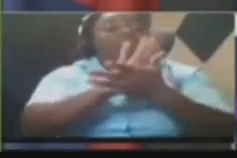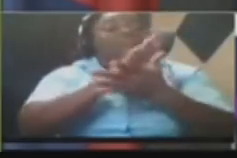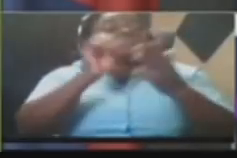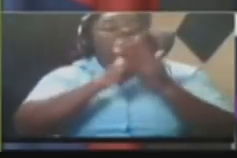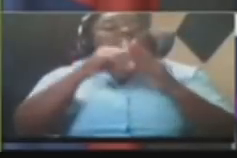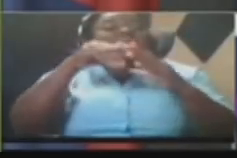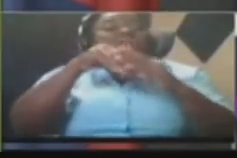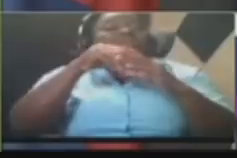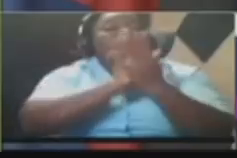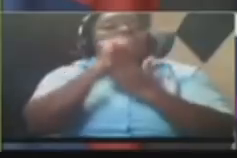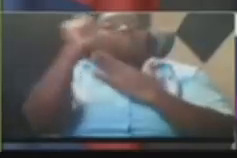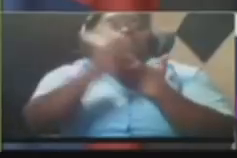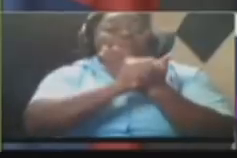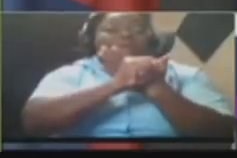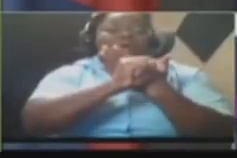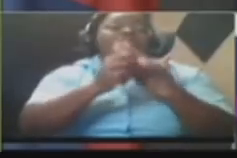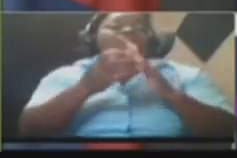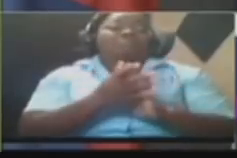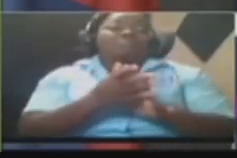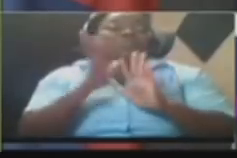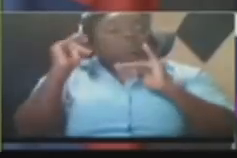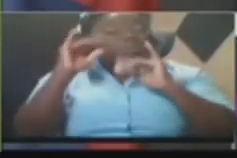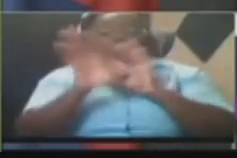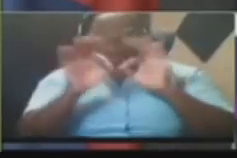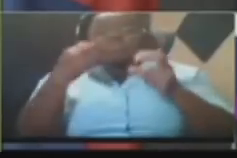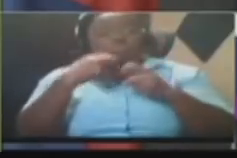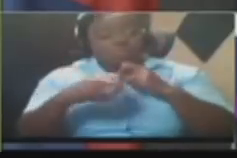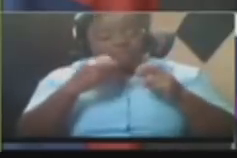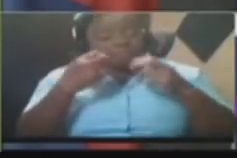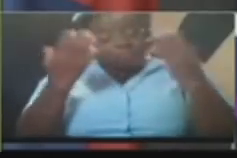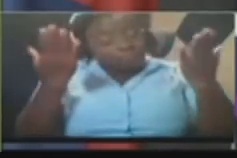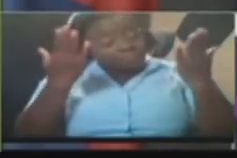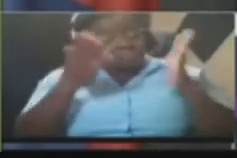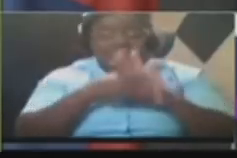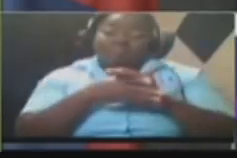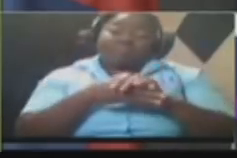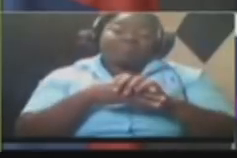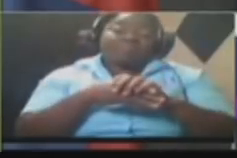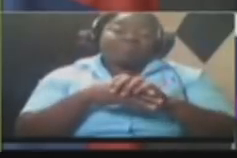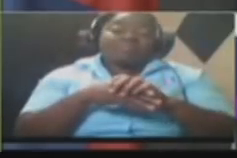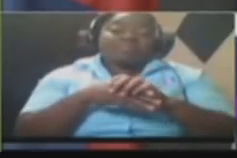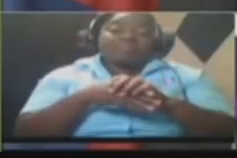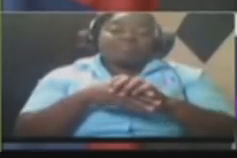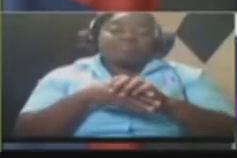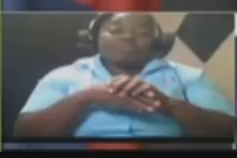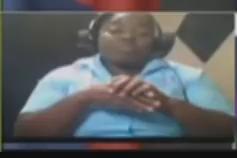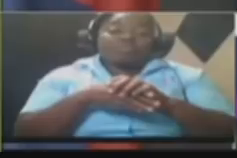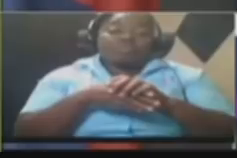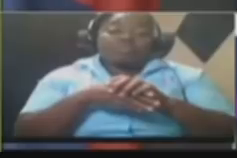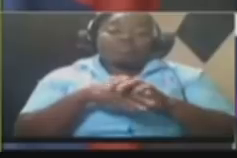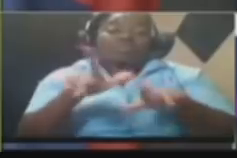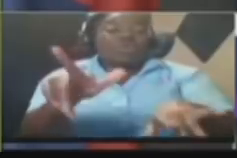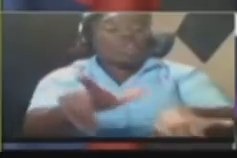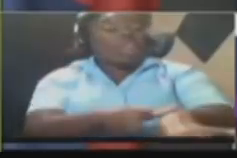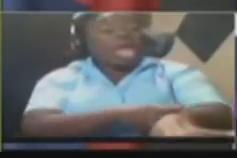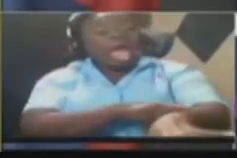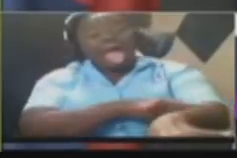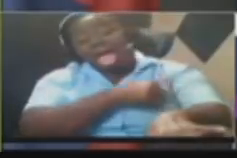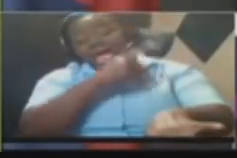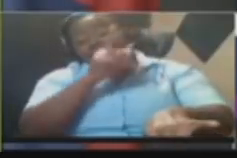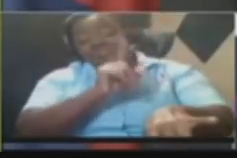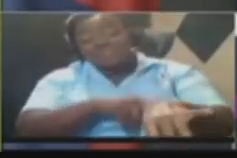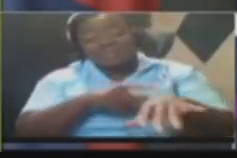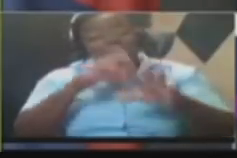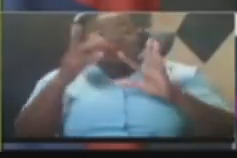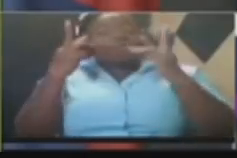no other problem arises in the United States, which will affect where we are. We took a long time to get here, and I'm keeping all my